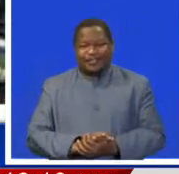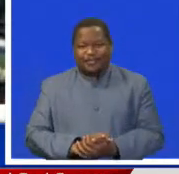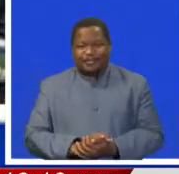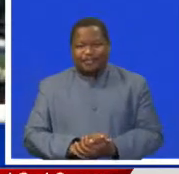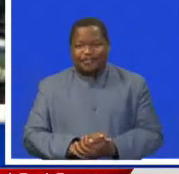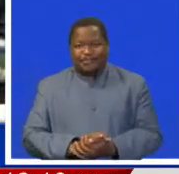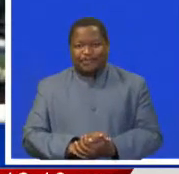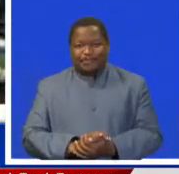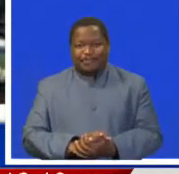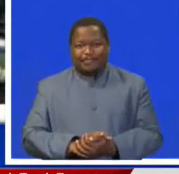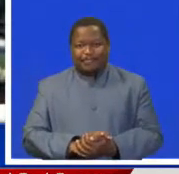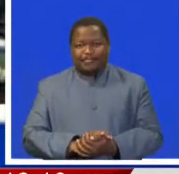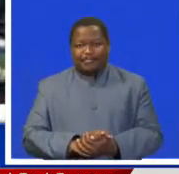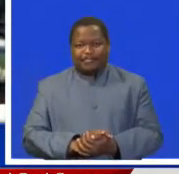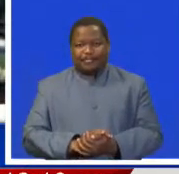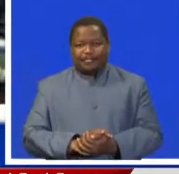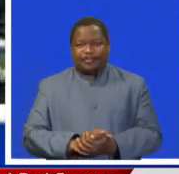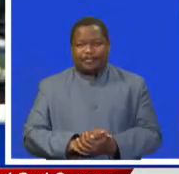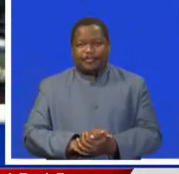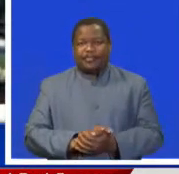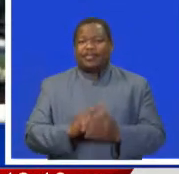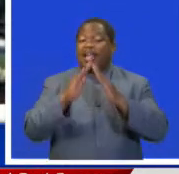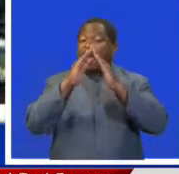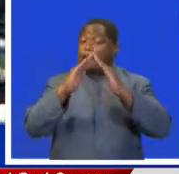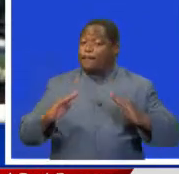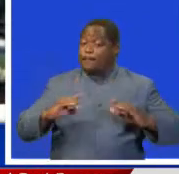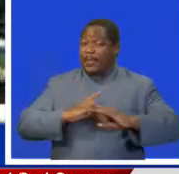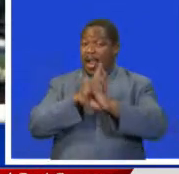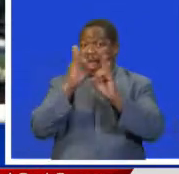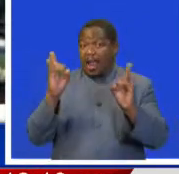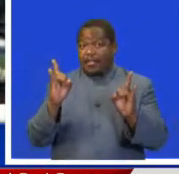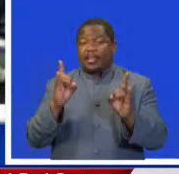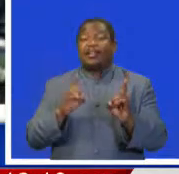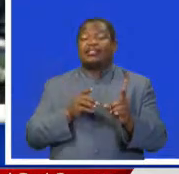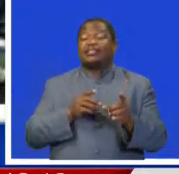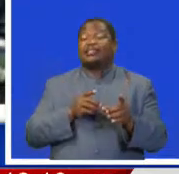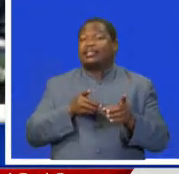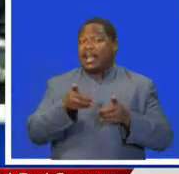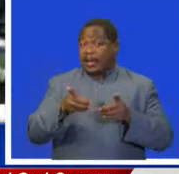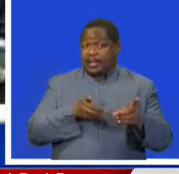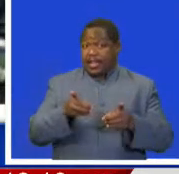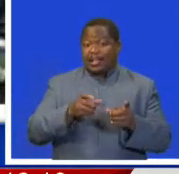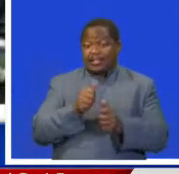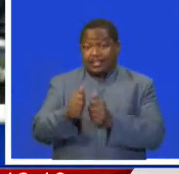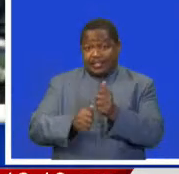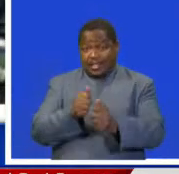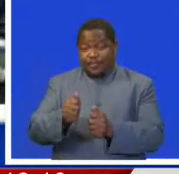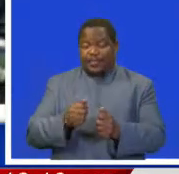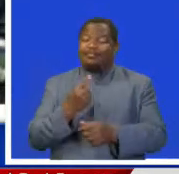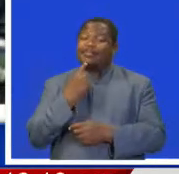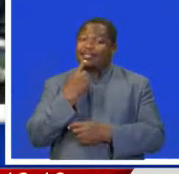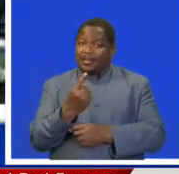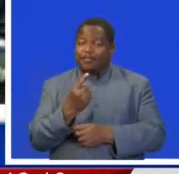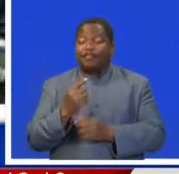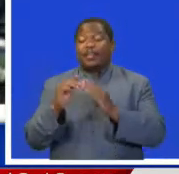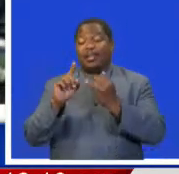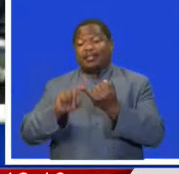Umcondisi etike oletempilo uthi bakhumisane imbutho yokuvikela eminceleni ukuthi kuqinisekise